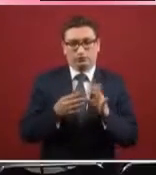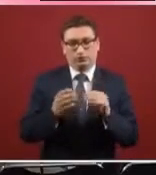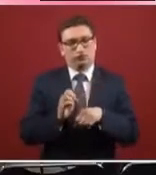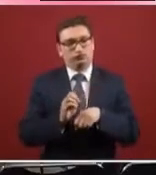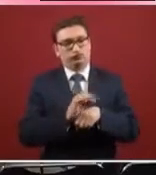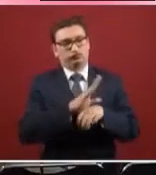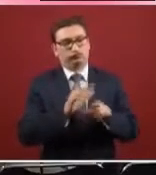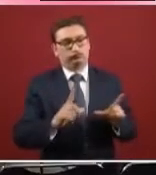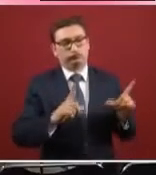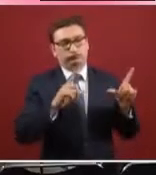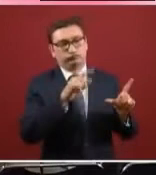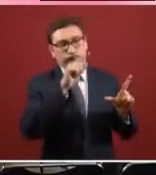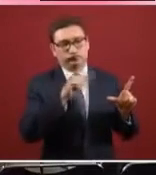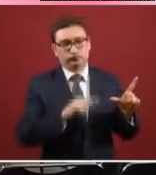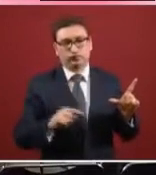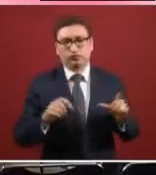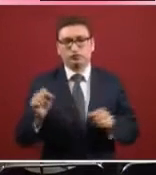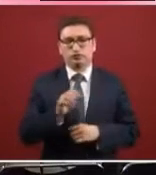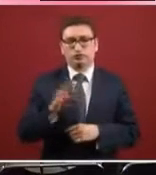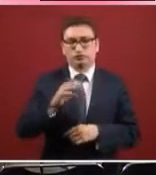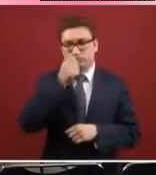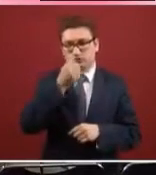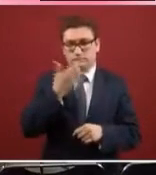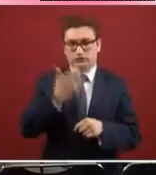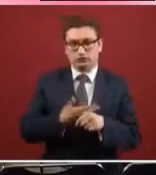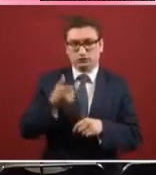They'll show you in detail.